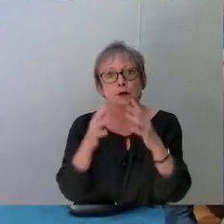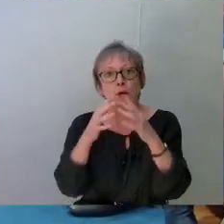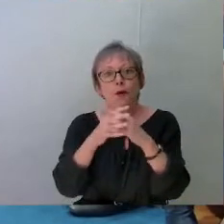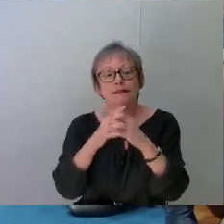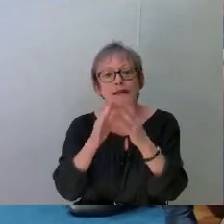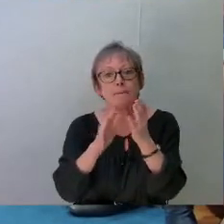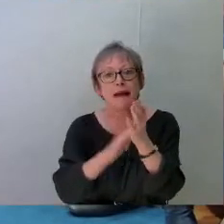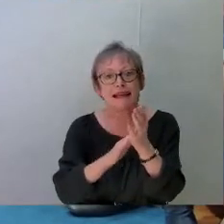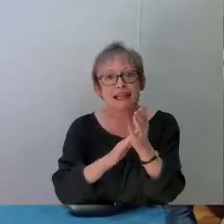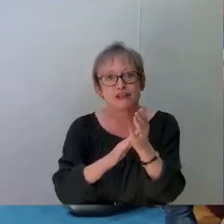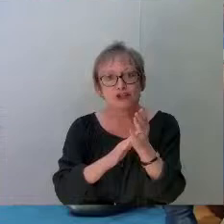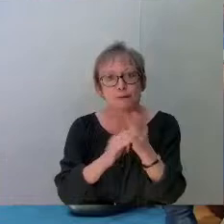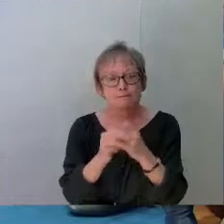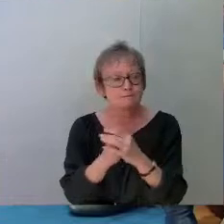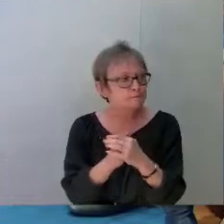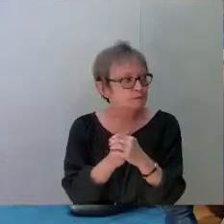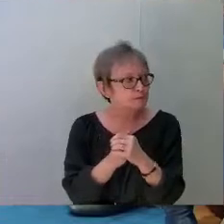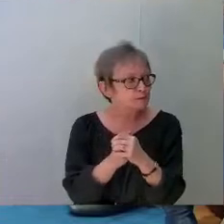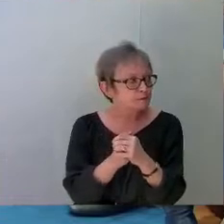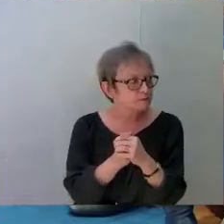Wednesday McIntosh.